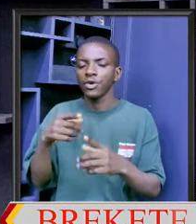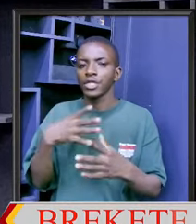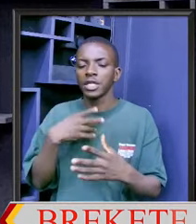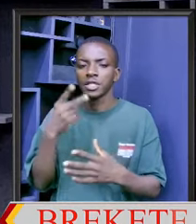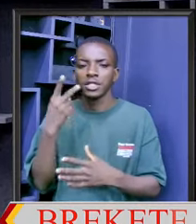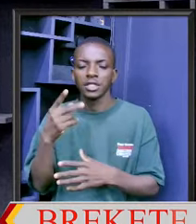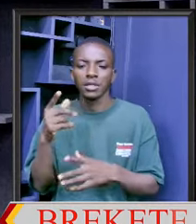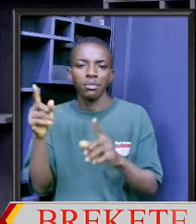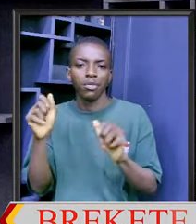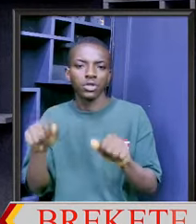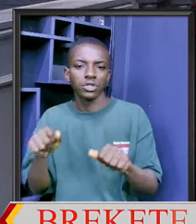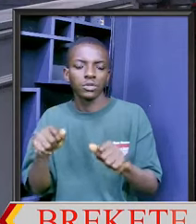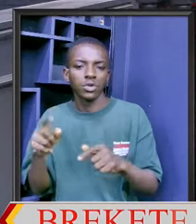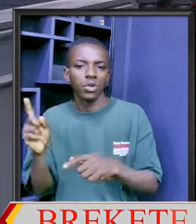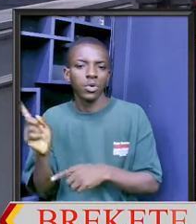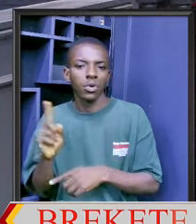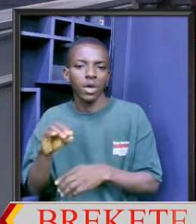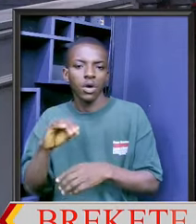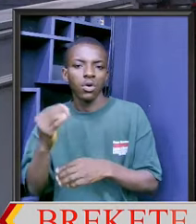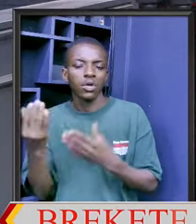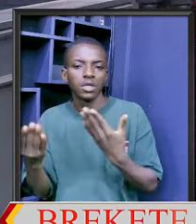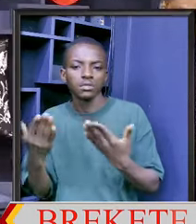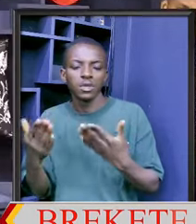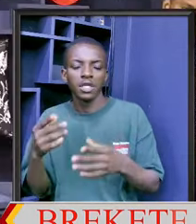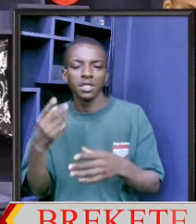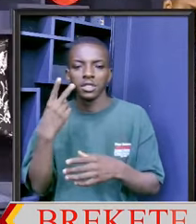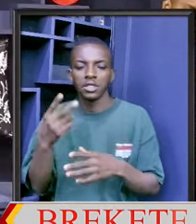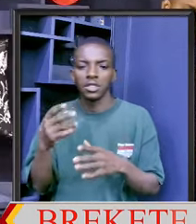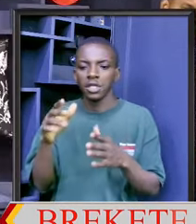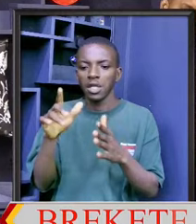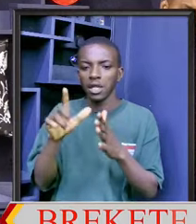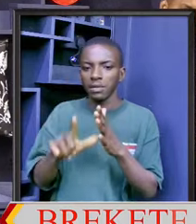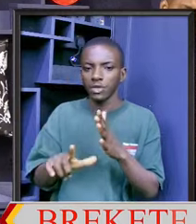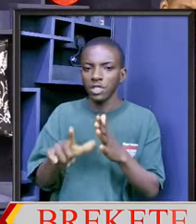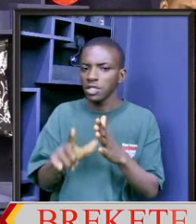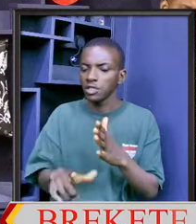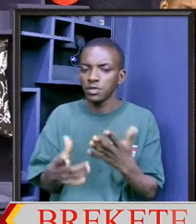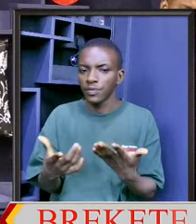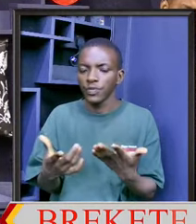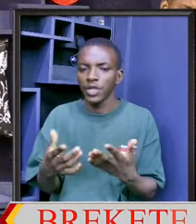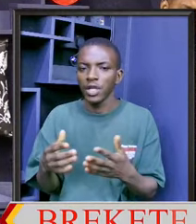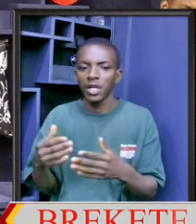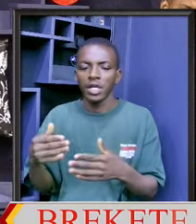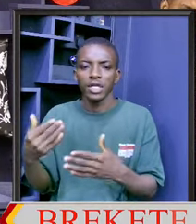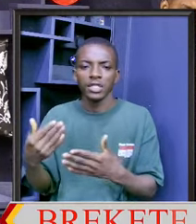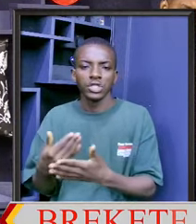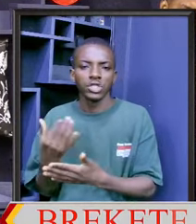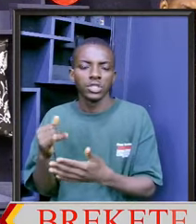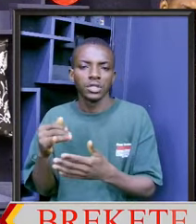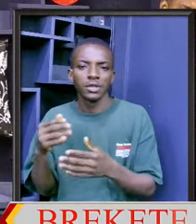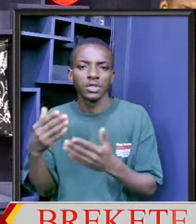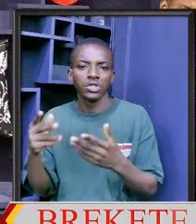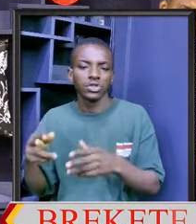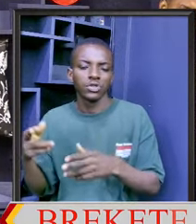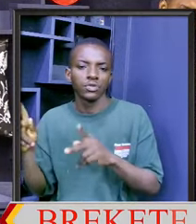and see possibilities where others might see limitations. Essentially,